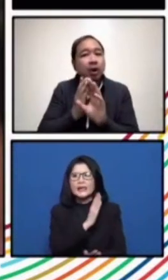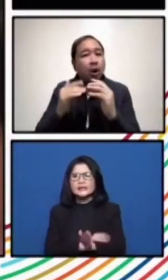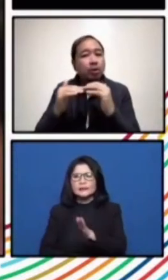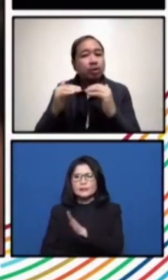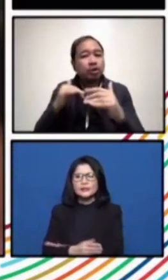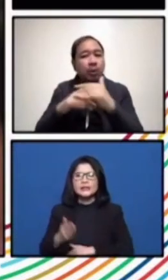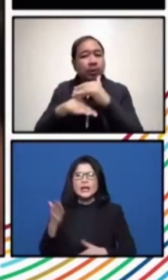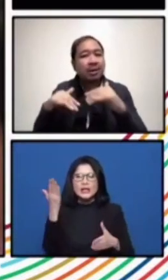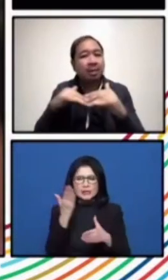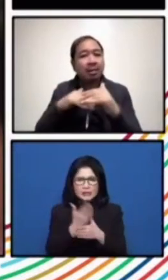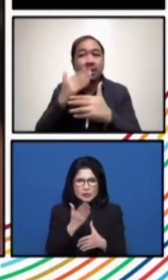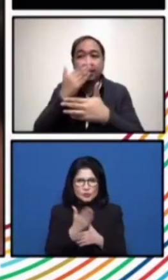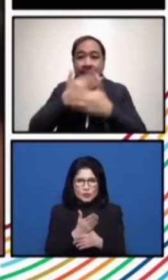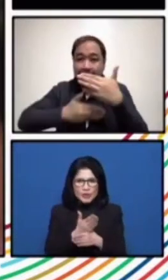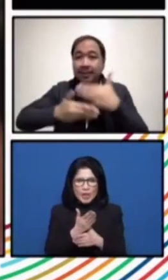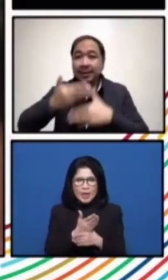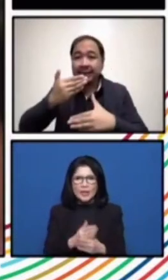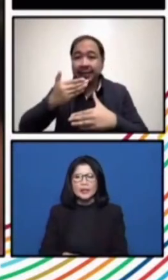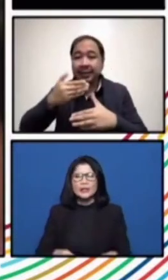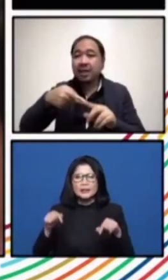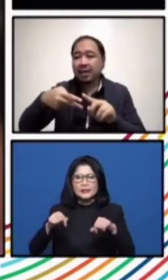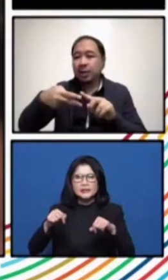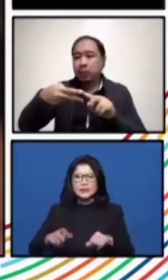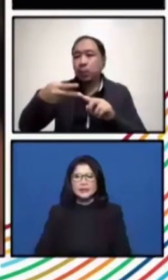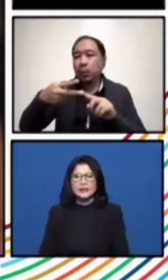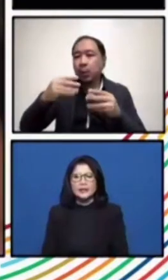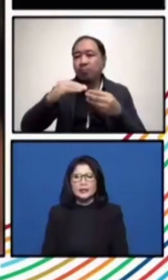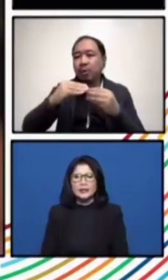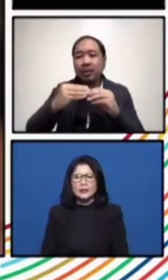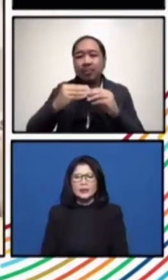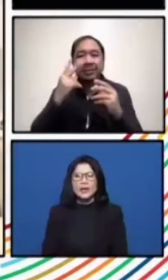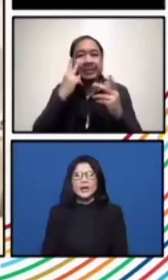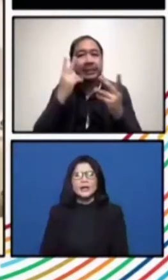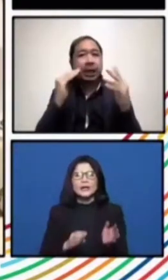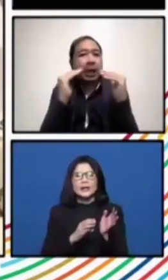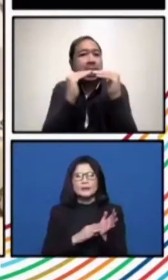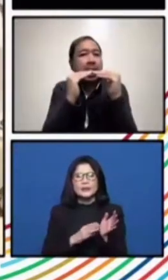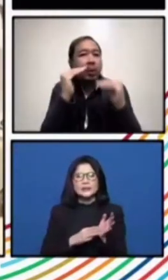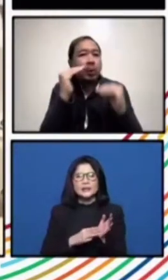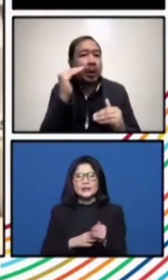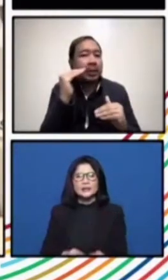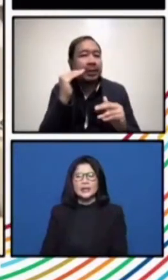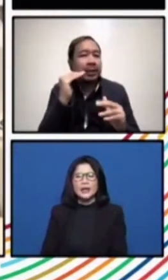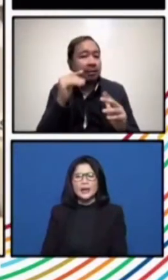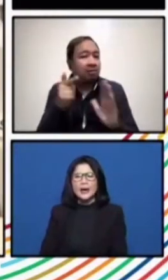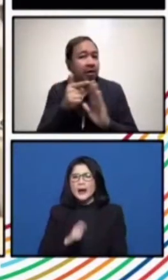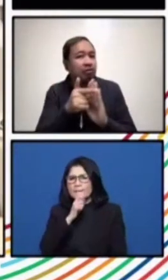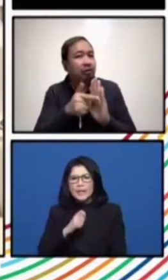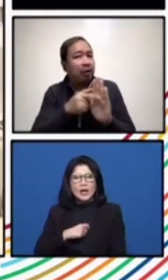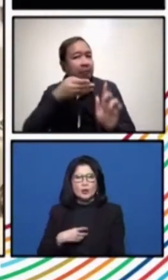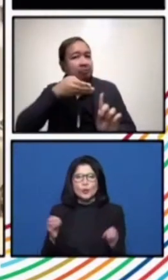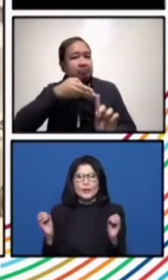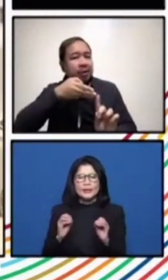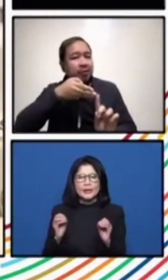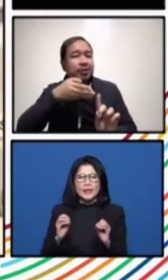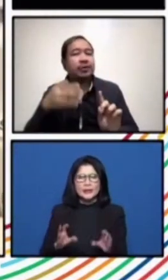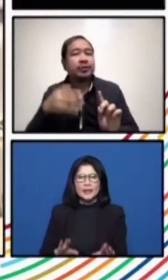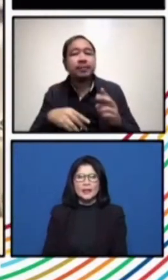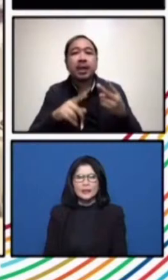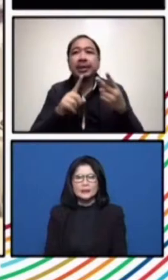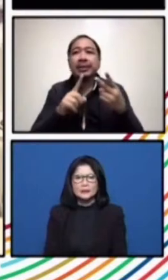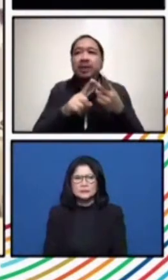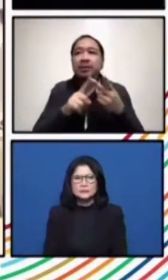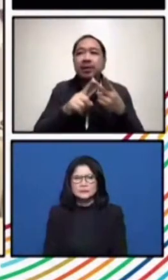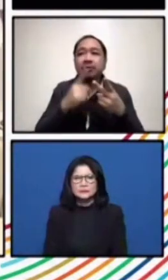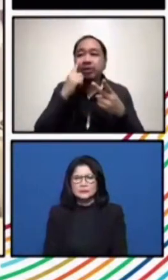problems here first is unequal recognition before the law and the second is the elephant in the room